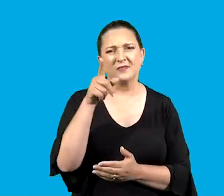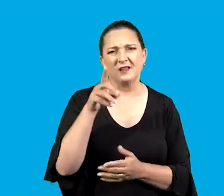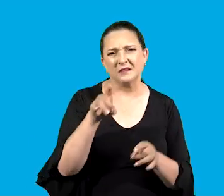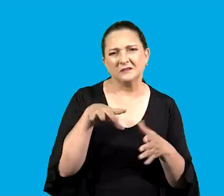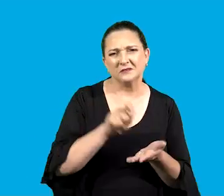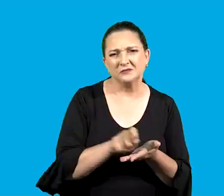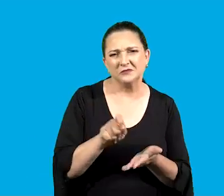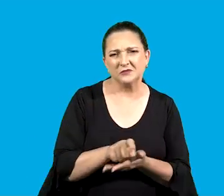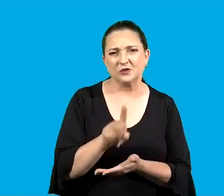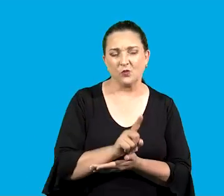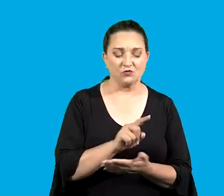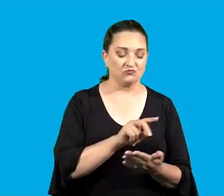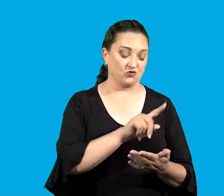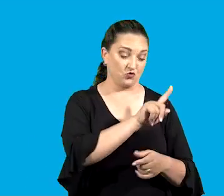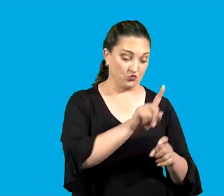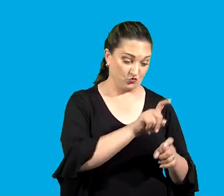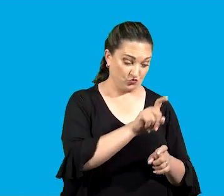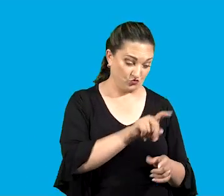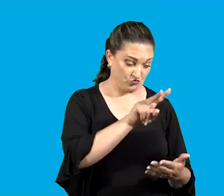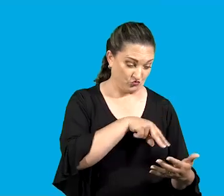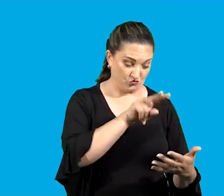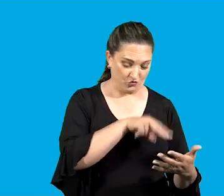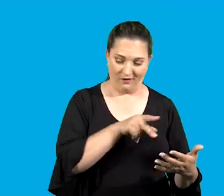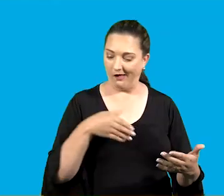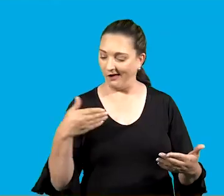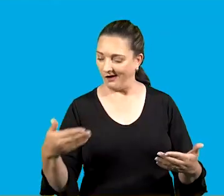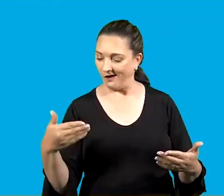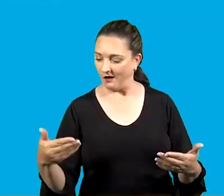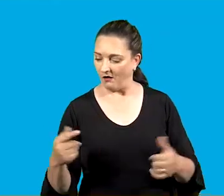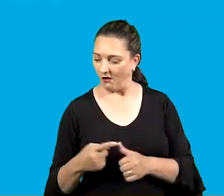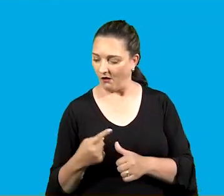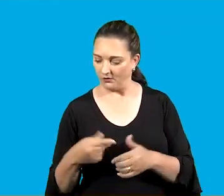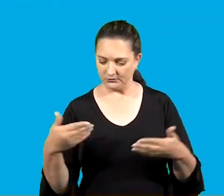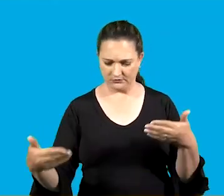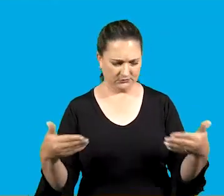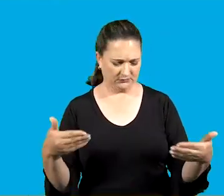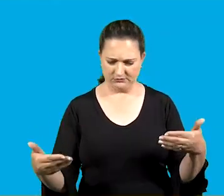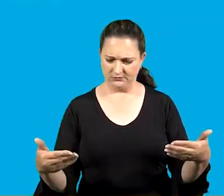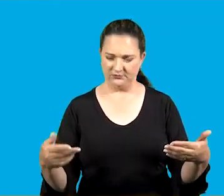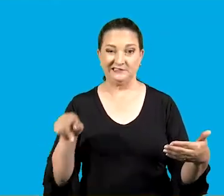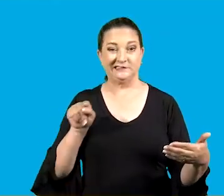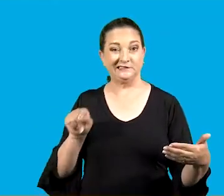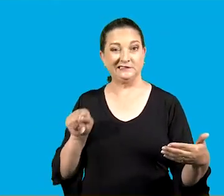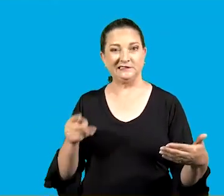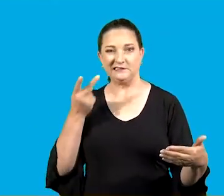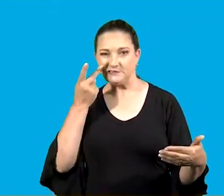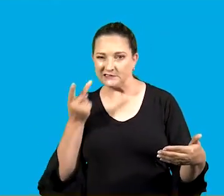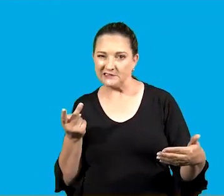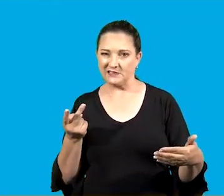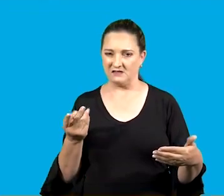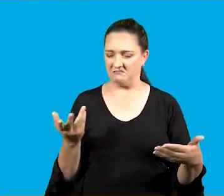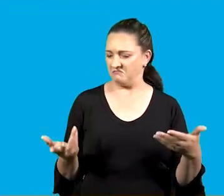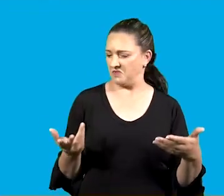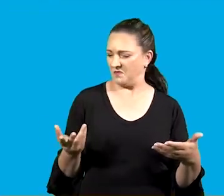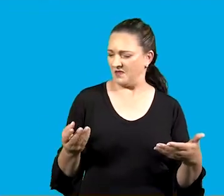writing your exam, very key, that when you read the question paper, you need to read the question paper together with the answer book. You must be able to see if there's